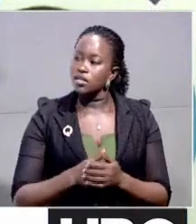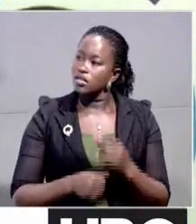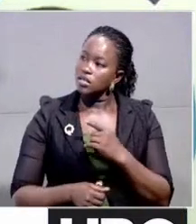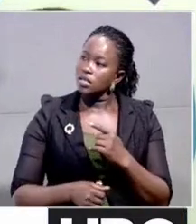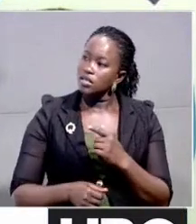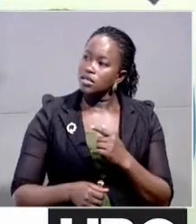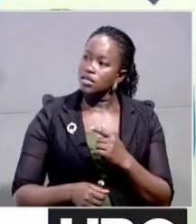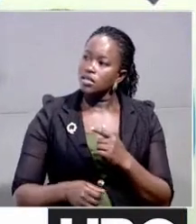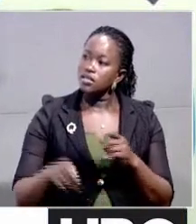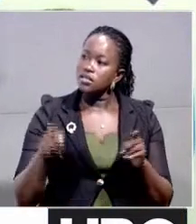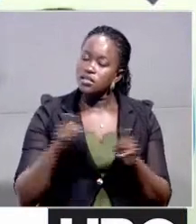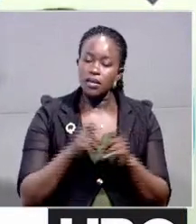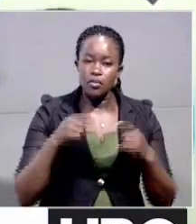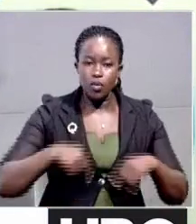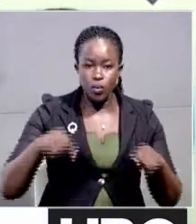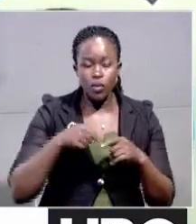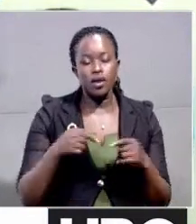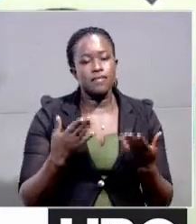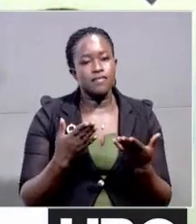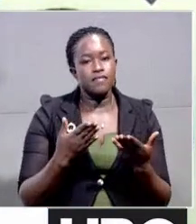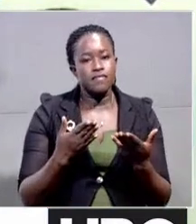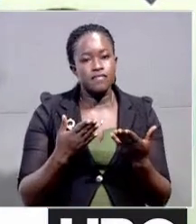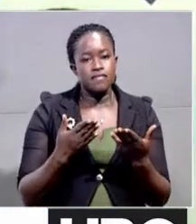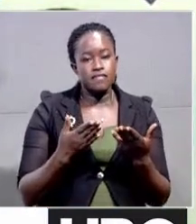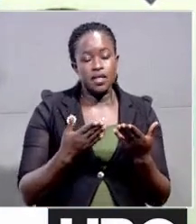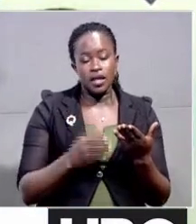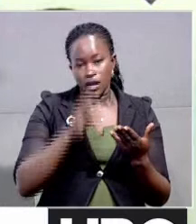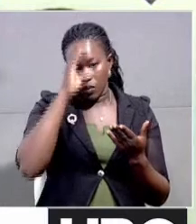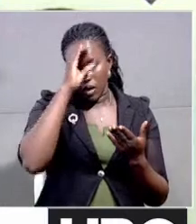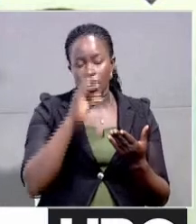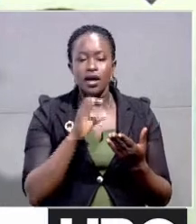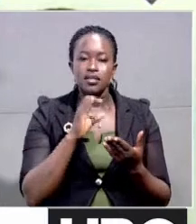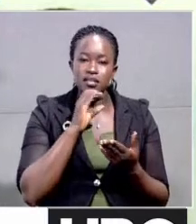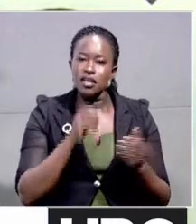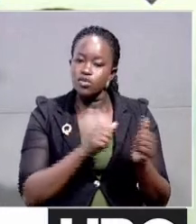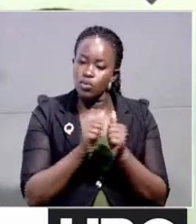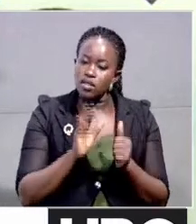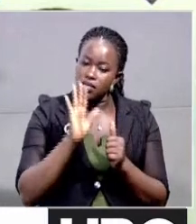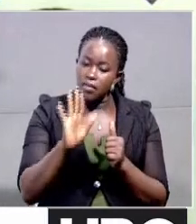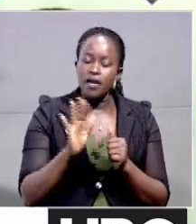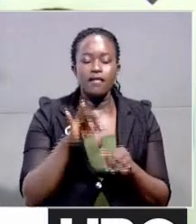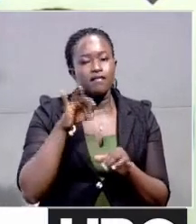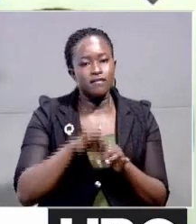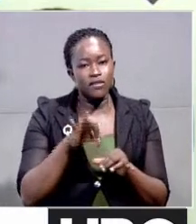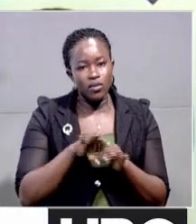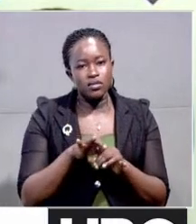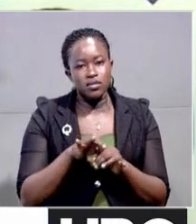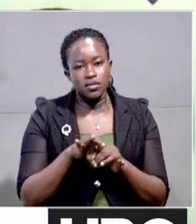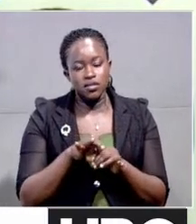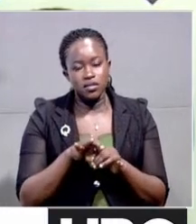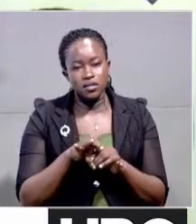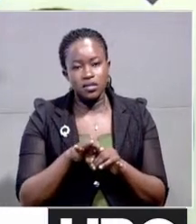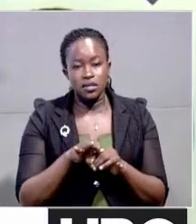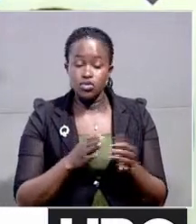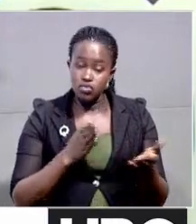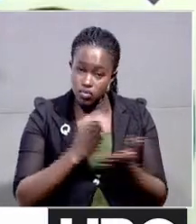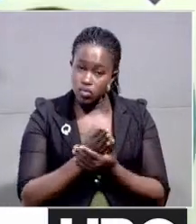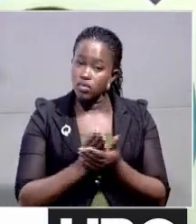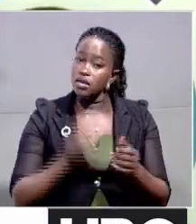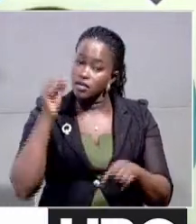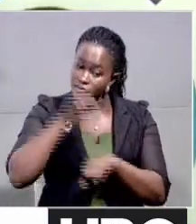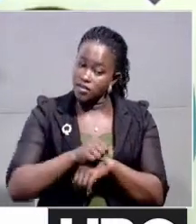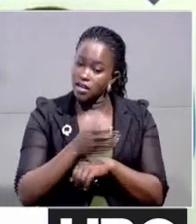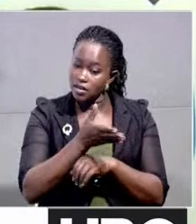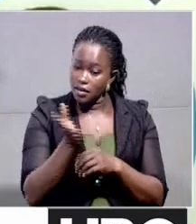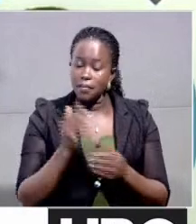numbers. Our candidate with his pure votes, he actually defeated them.